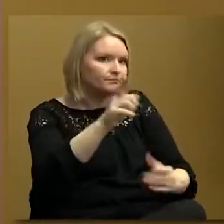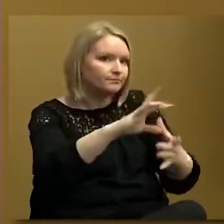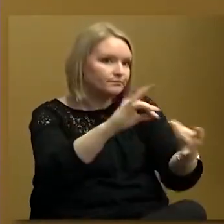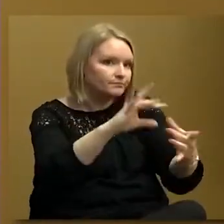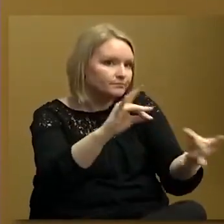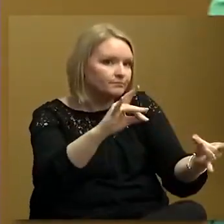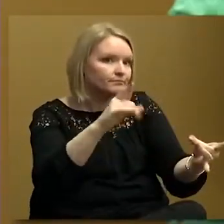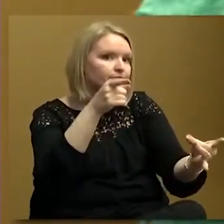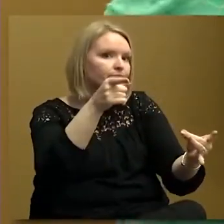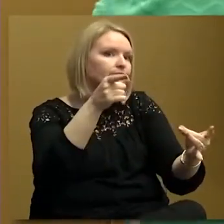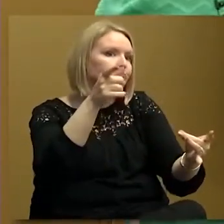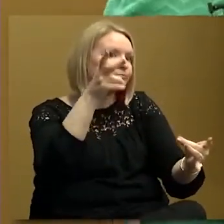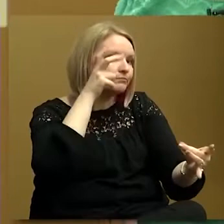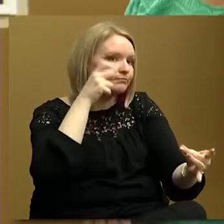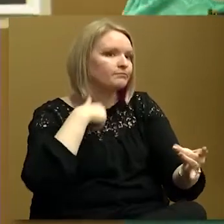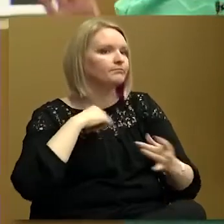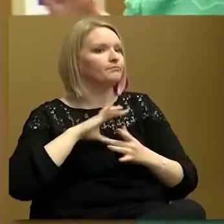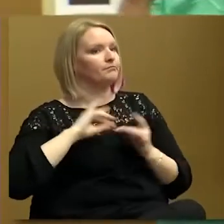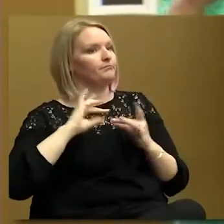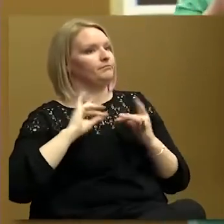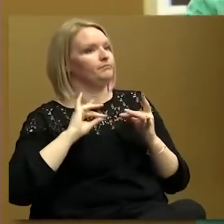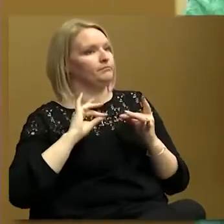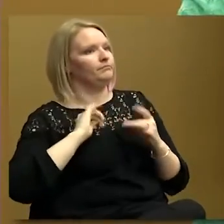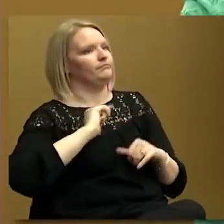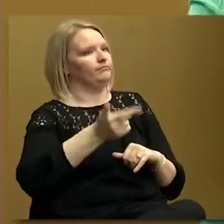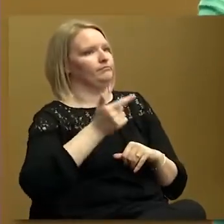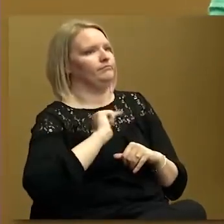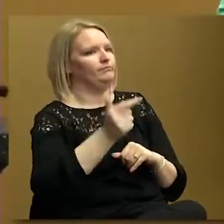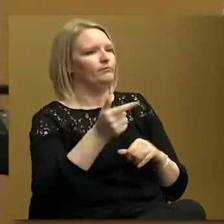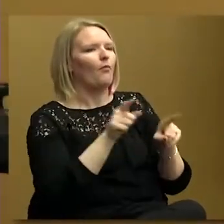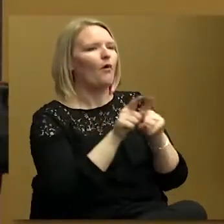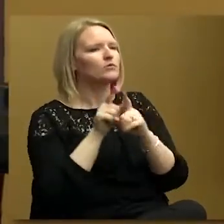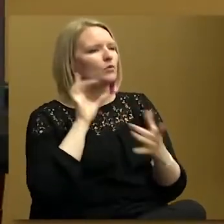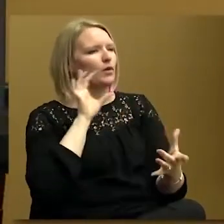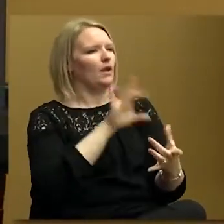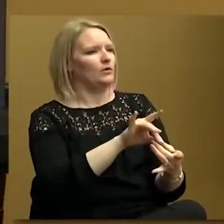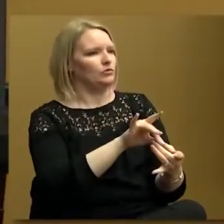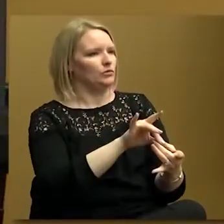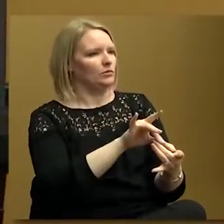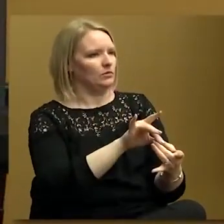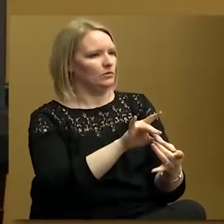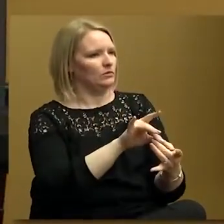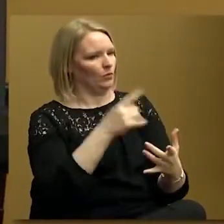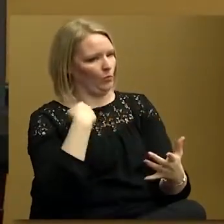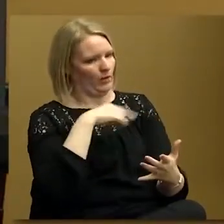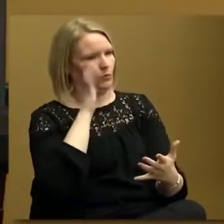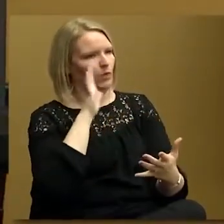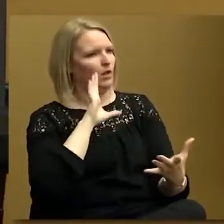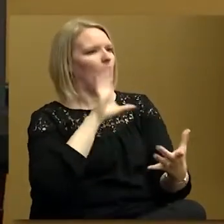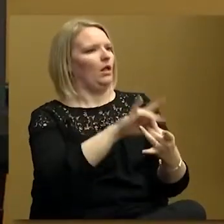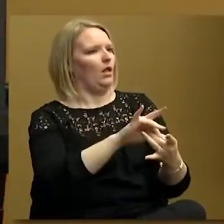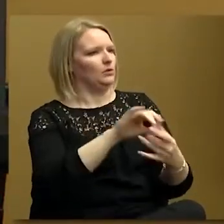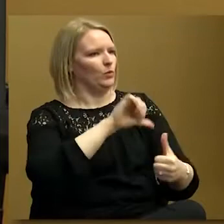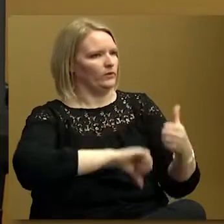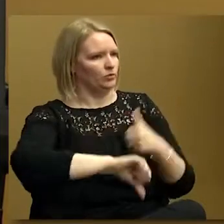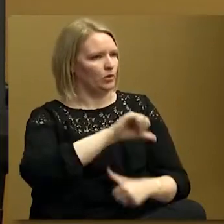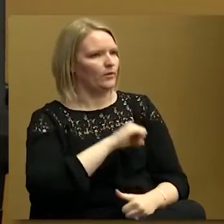they spoke, back and forth, okay? It's also a connection. It's the way we connect with each other.